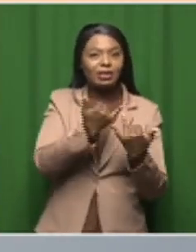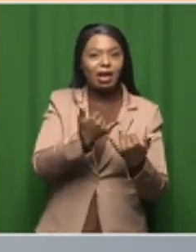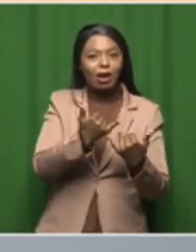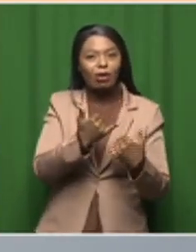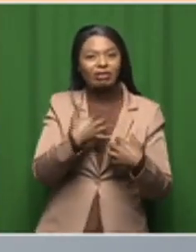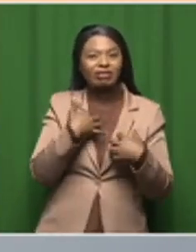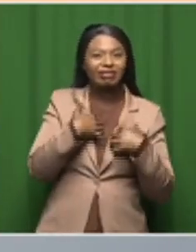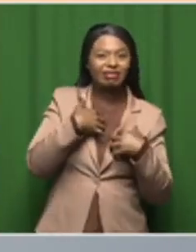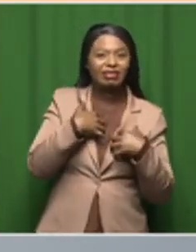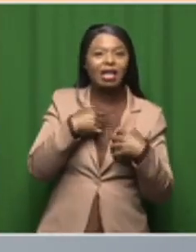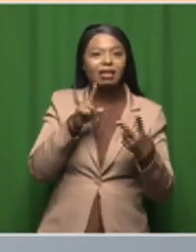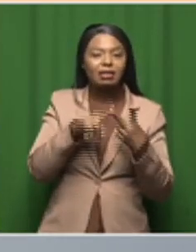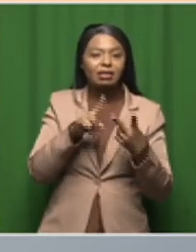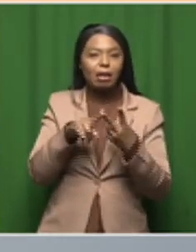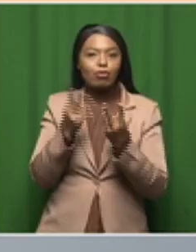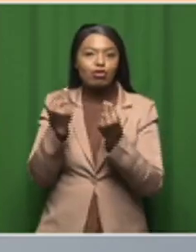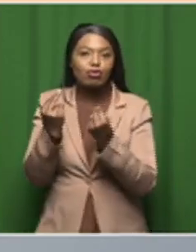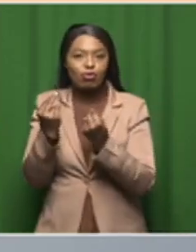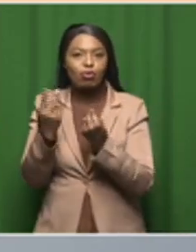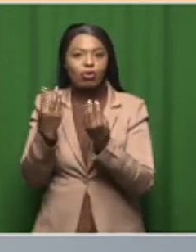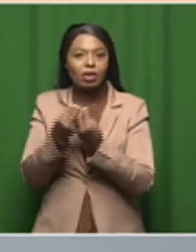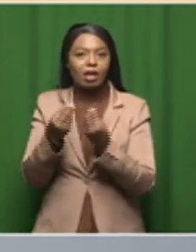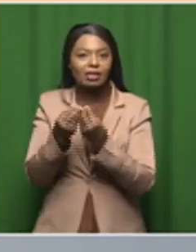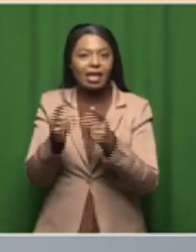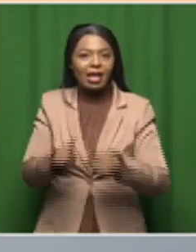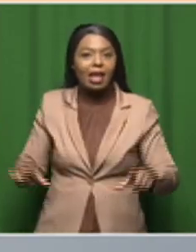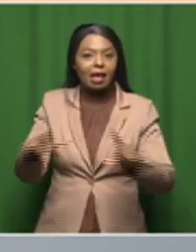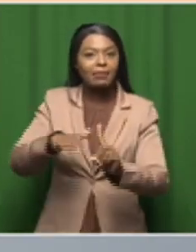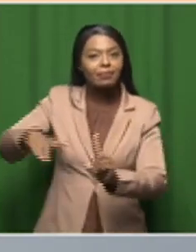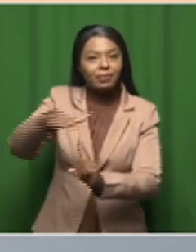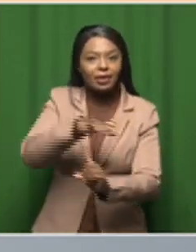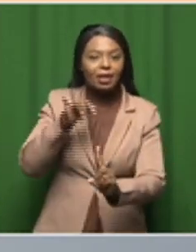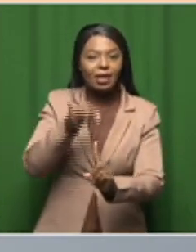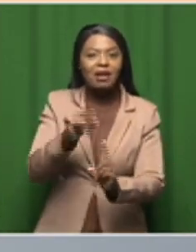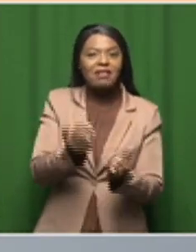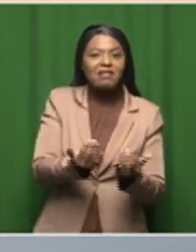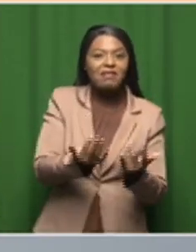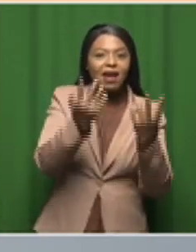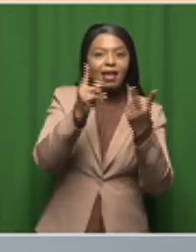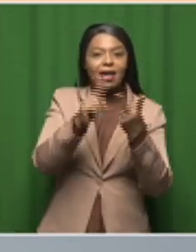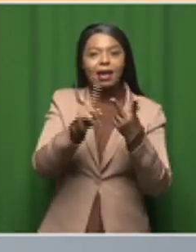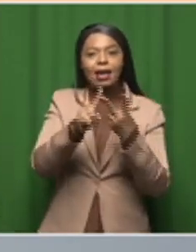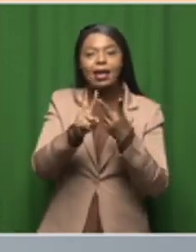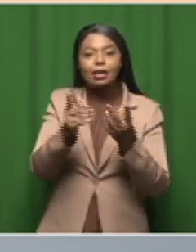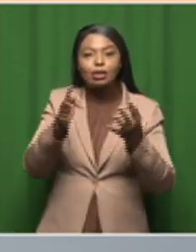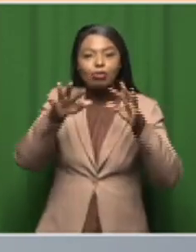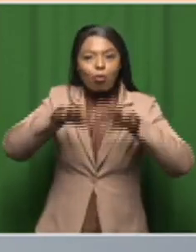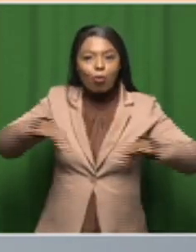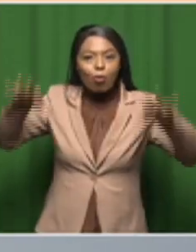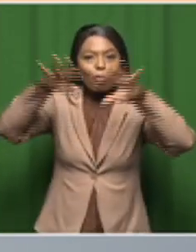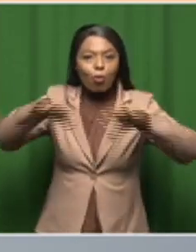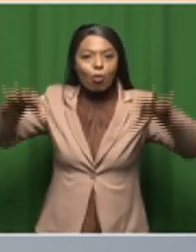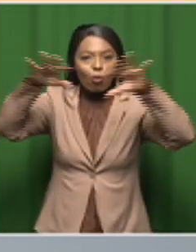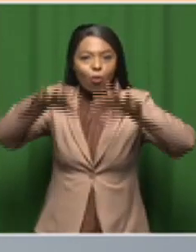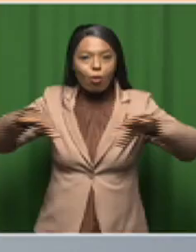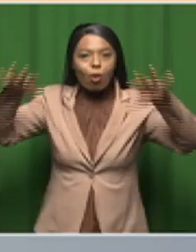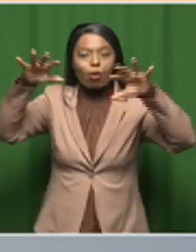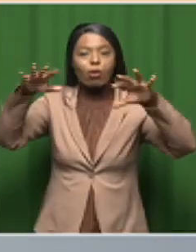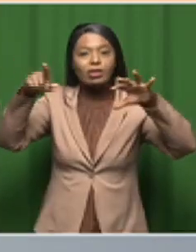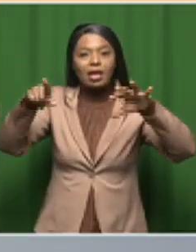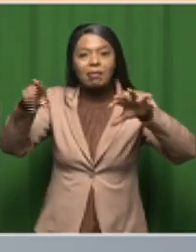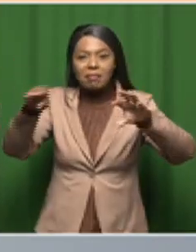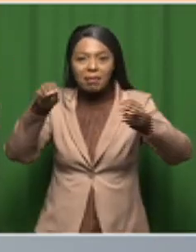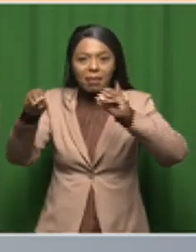within South African landscapes through the works that incorporate elements like fire and smoke and reclaimed materials such as rusted